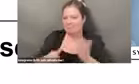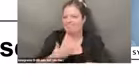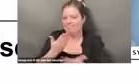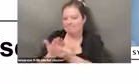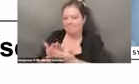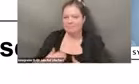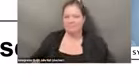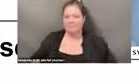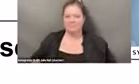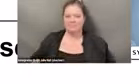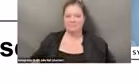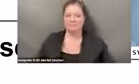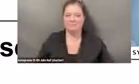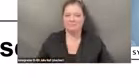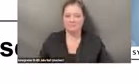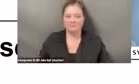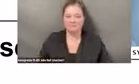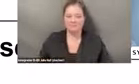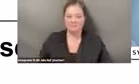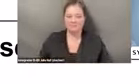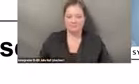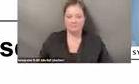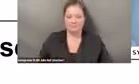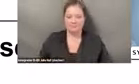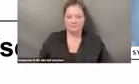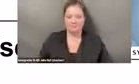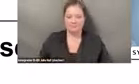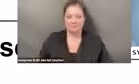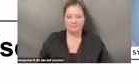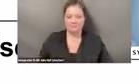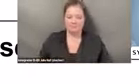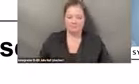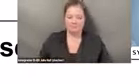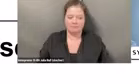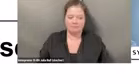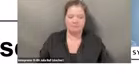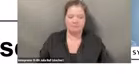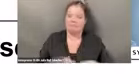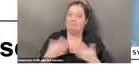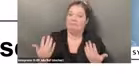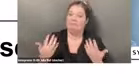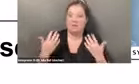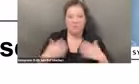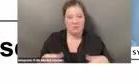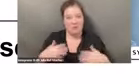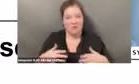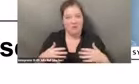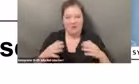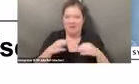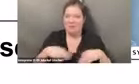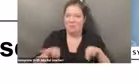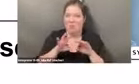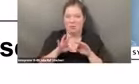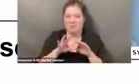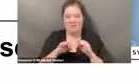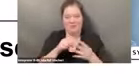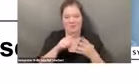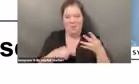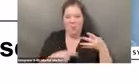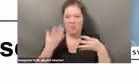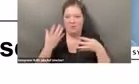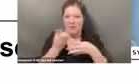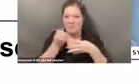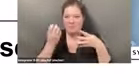So, and to achieve all these various important tasks, we put a project team together with a lot